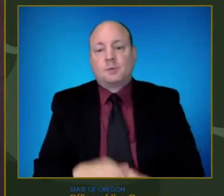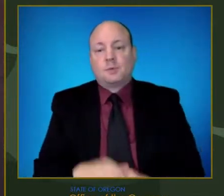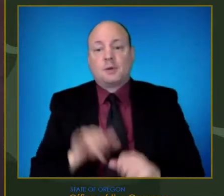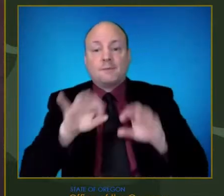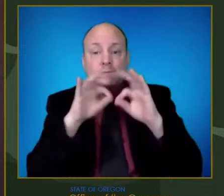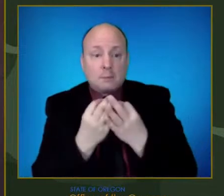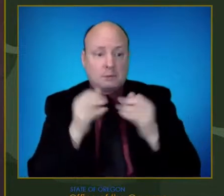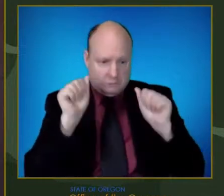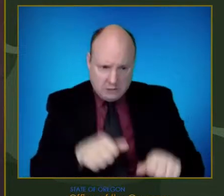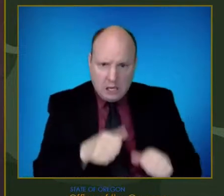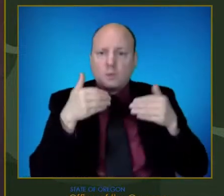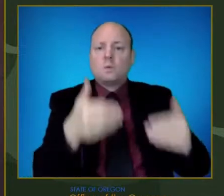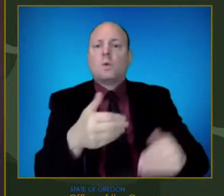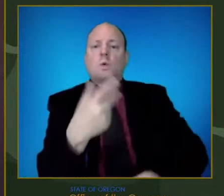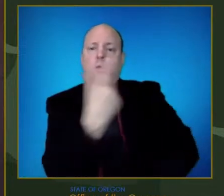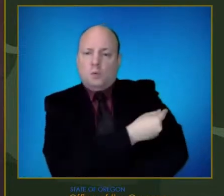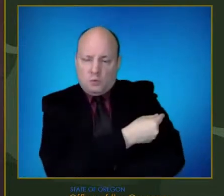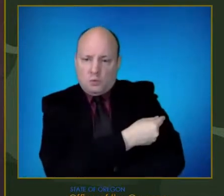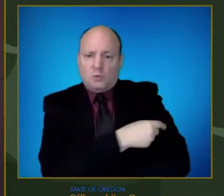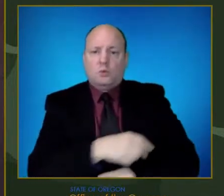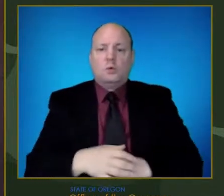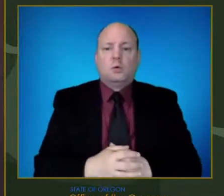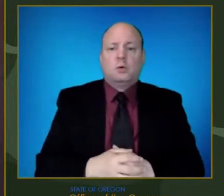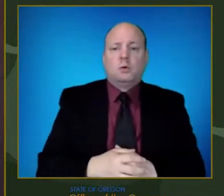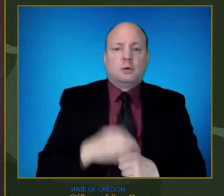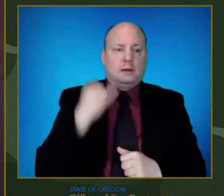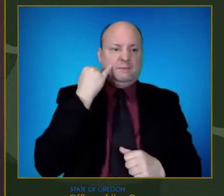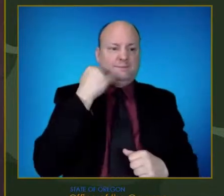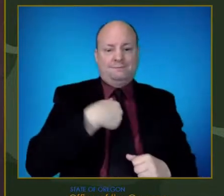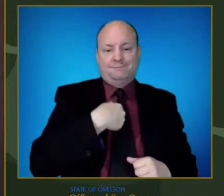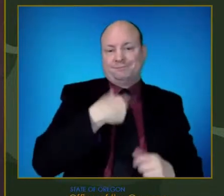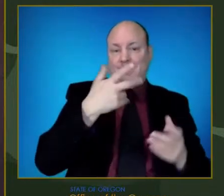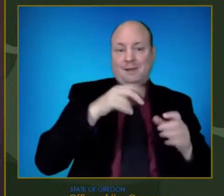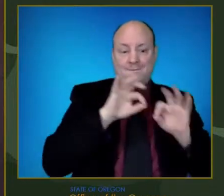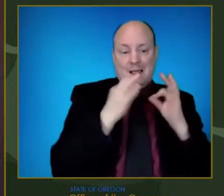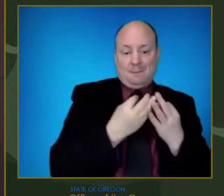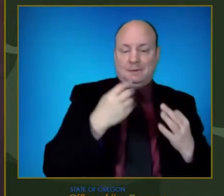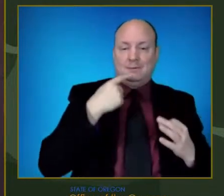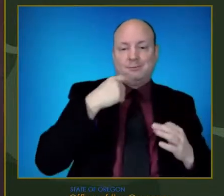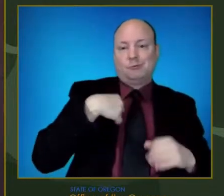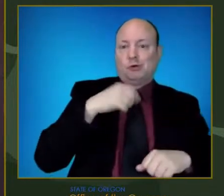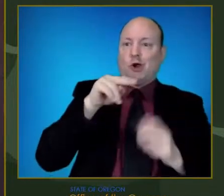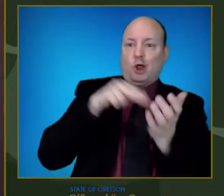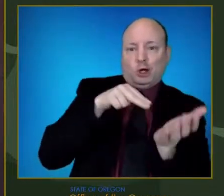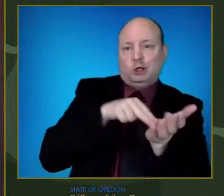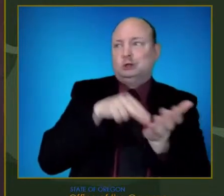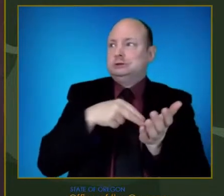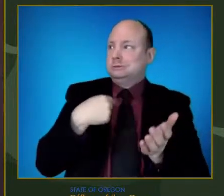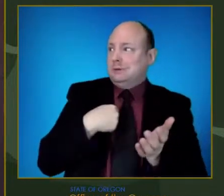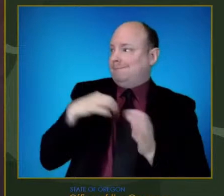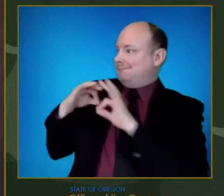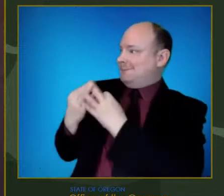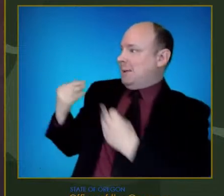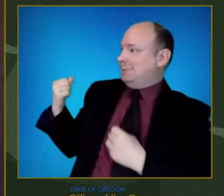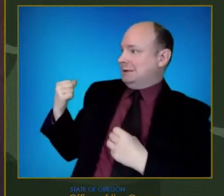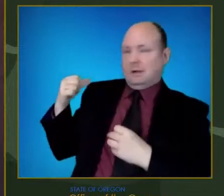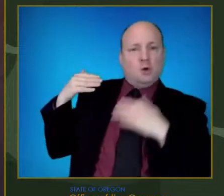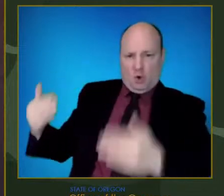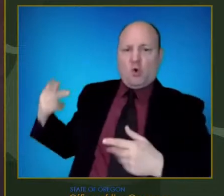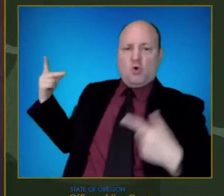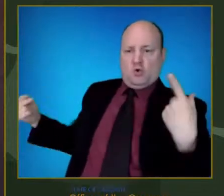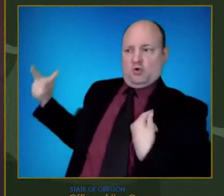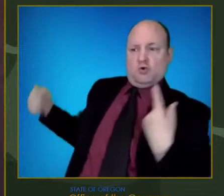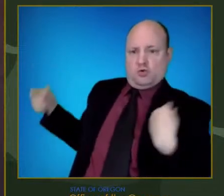an appointment for a vaccine for yourself, make them for your entire family, adults, obviously. If